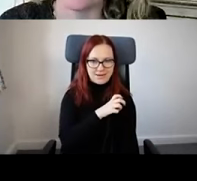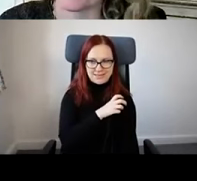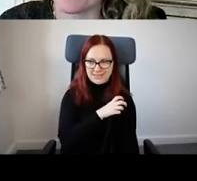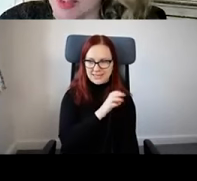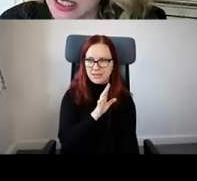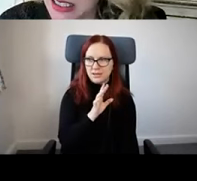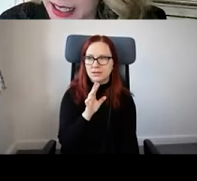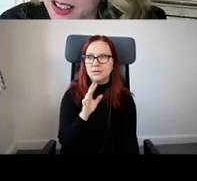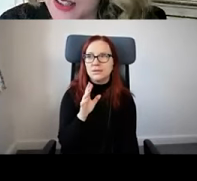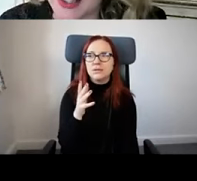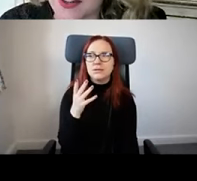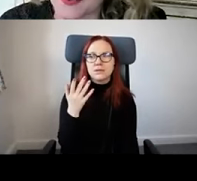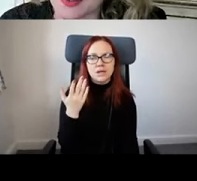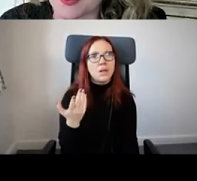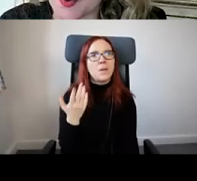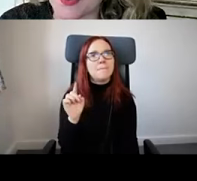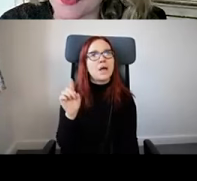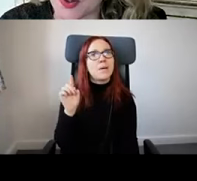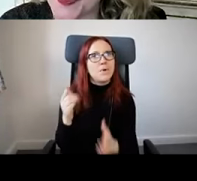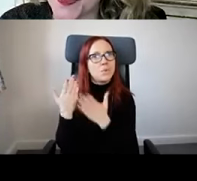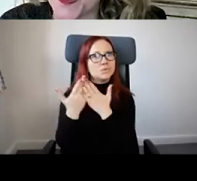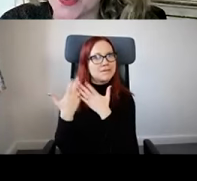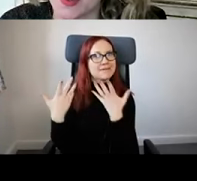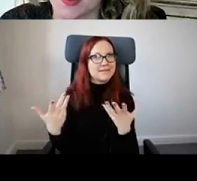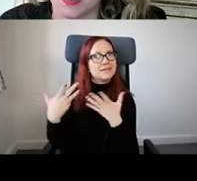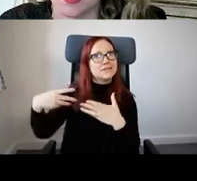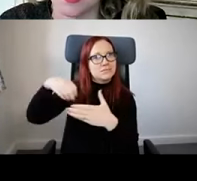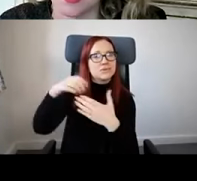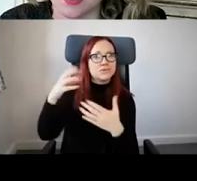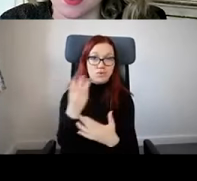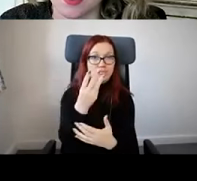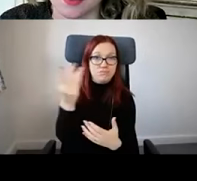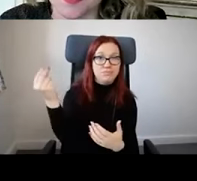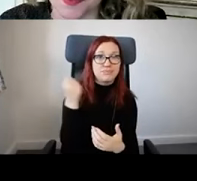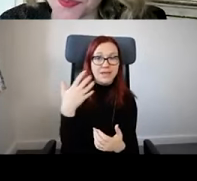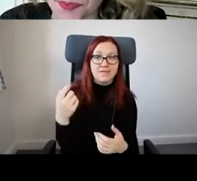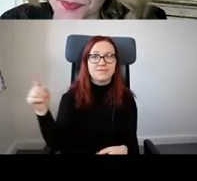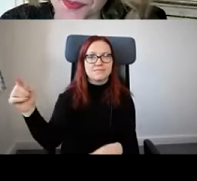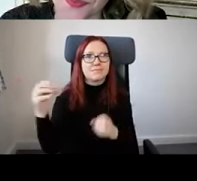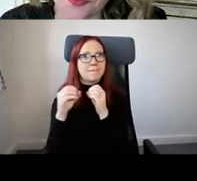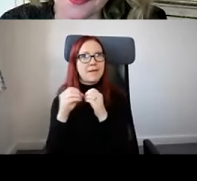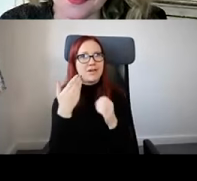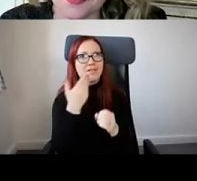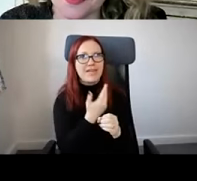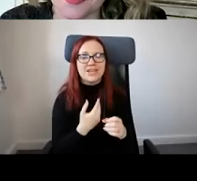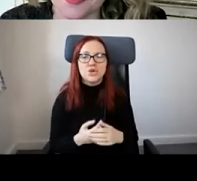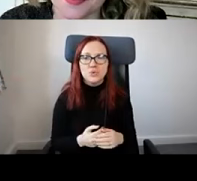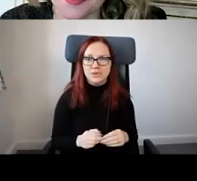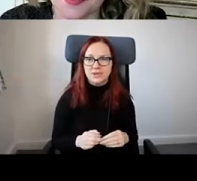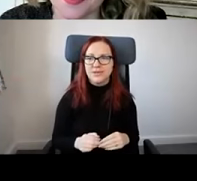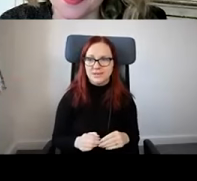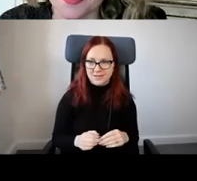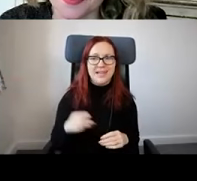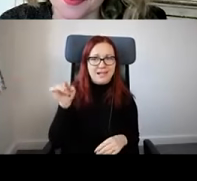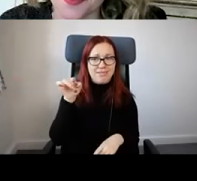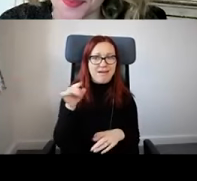now including that. There was quite a few. No, that's great. Thank you. It's a really important piece of work, like, because